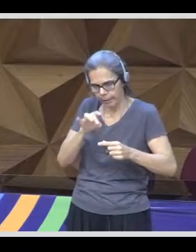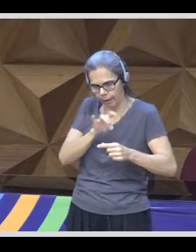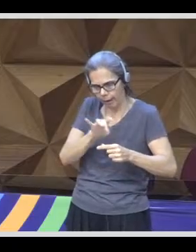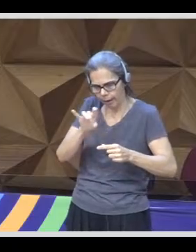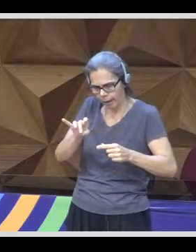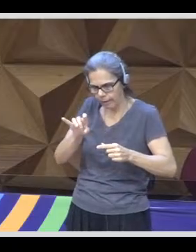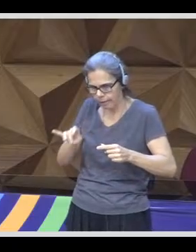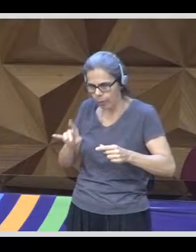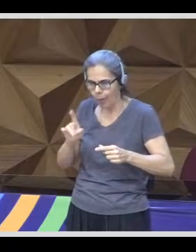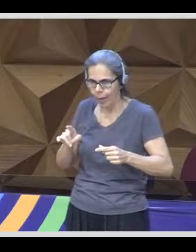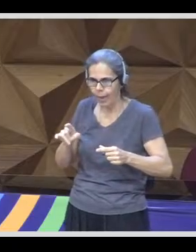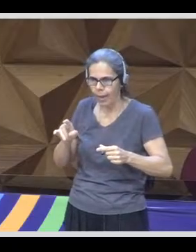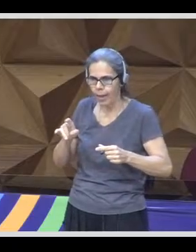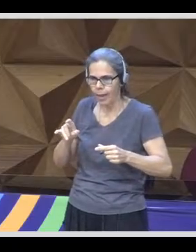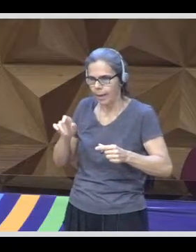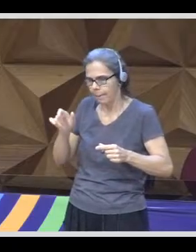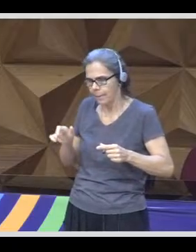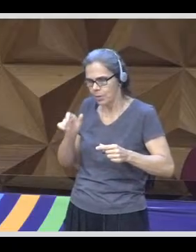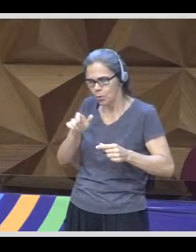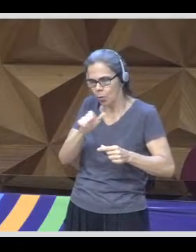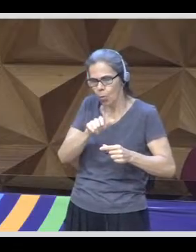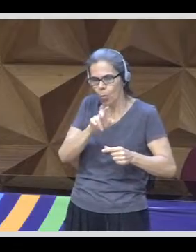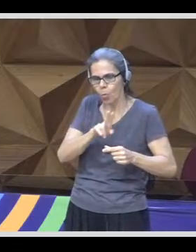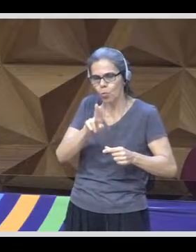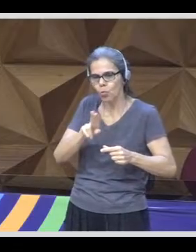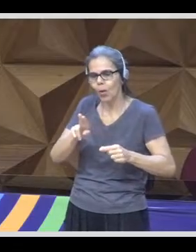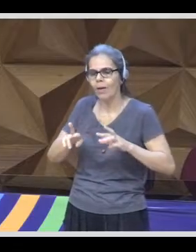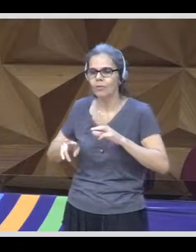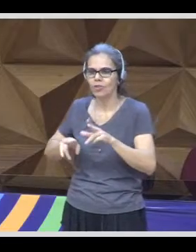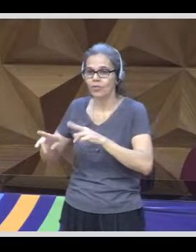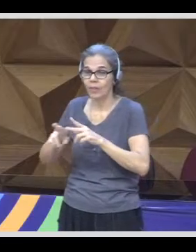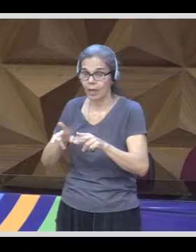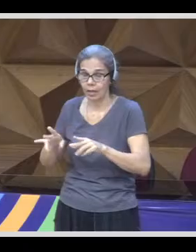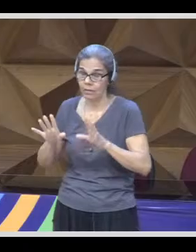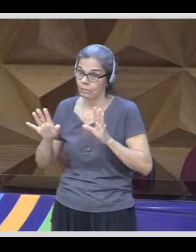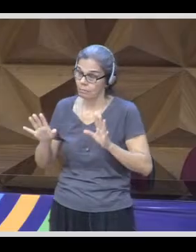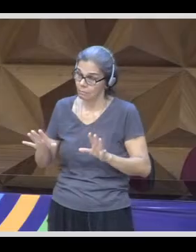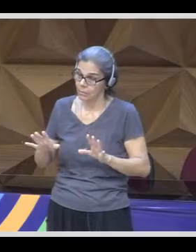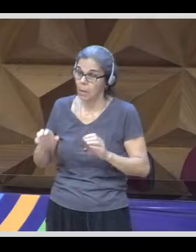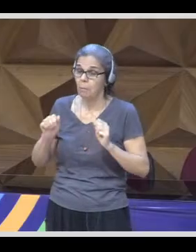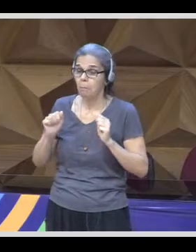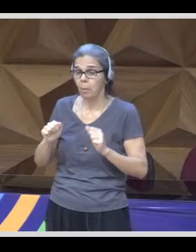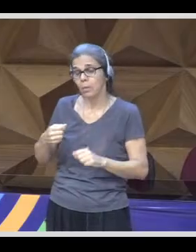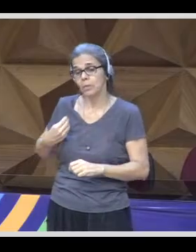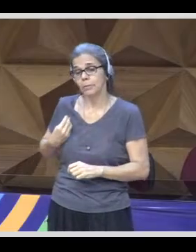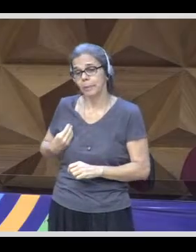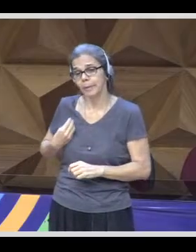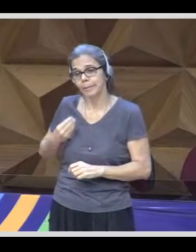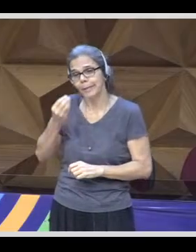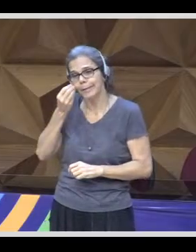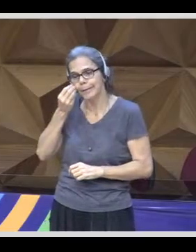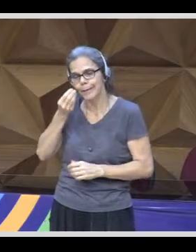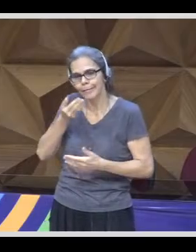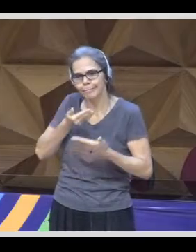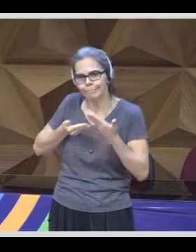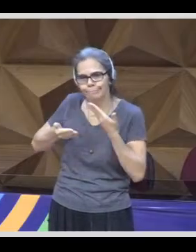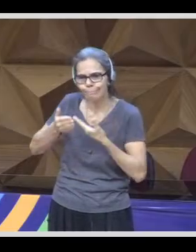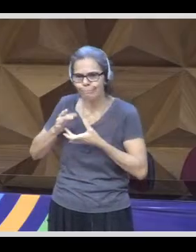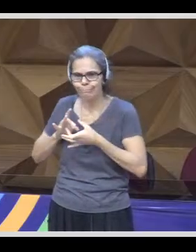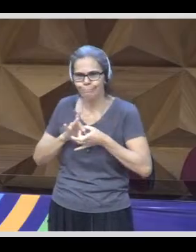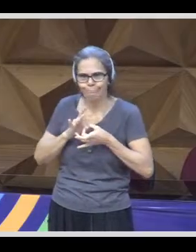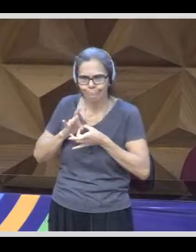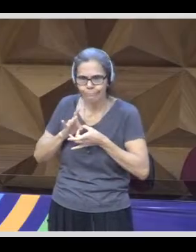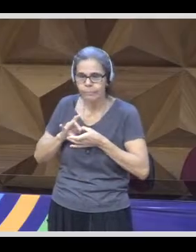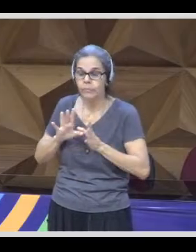participating in the coordination. So we need something more, you need something smarter than that, okay? And the challenge here